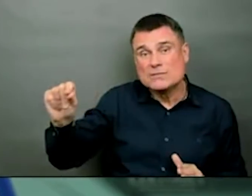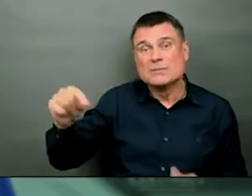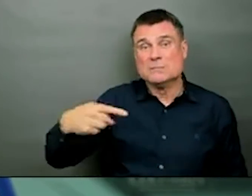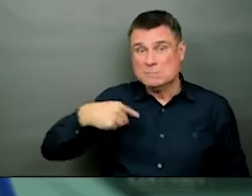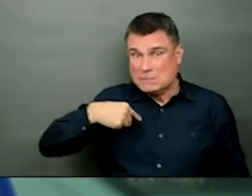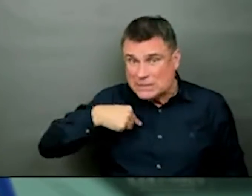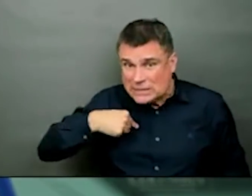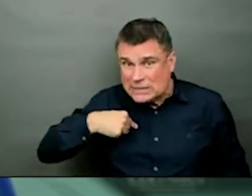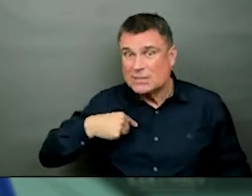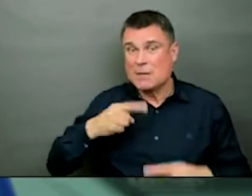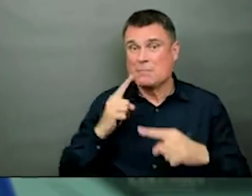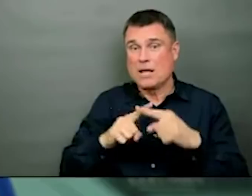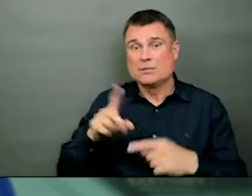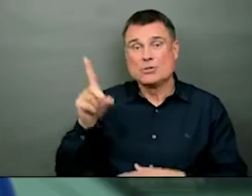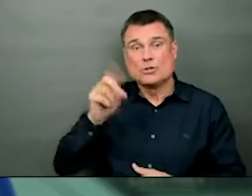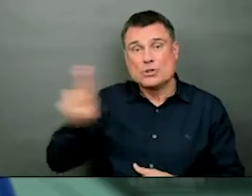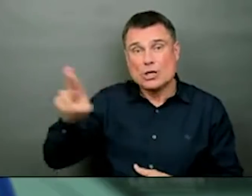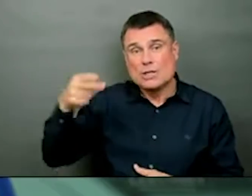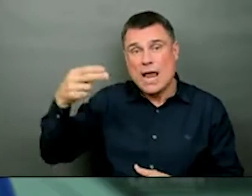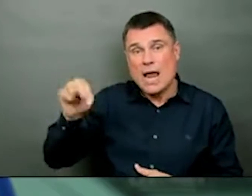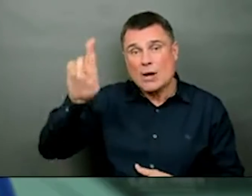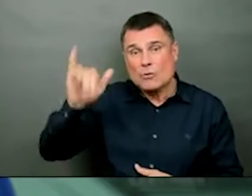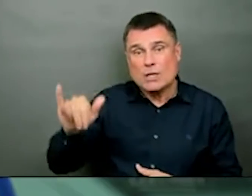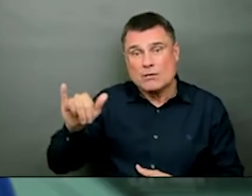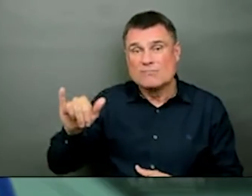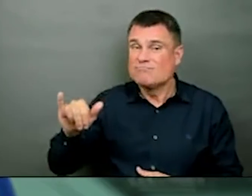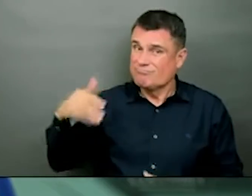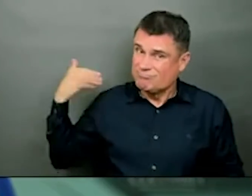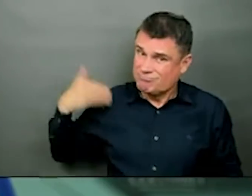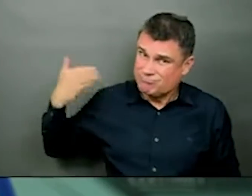leaders across the province, and I've been moved by the